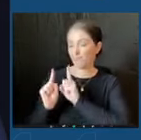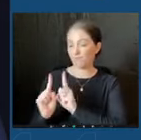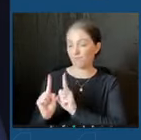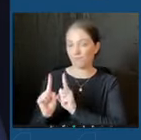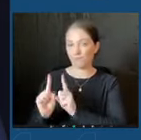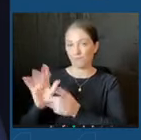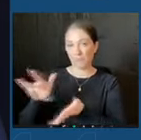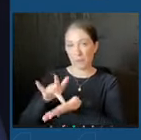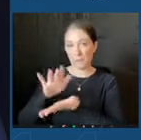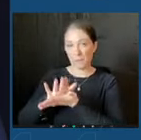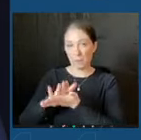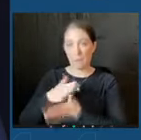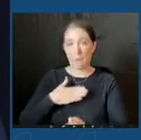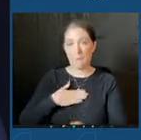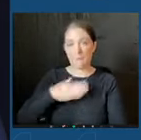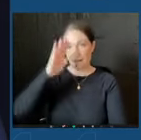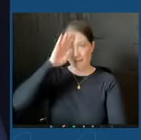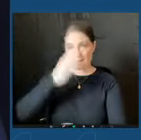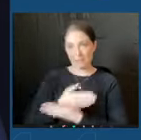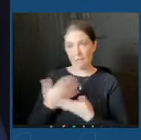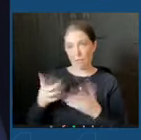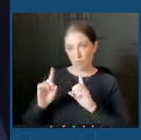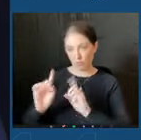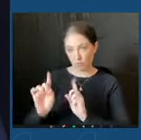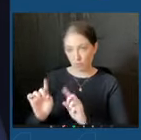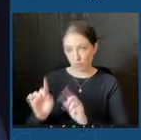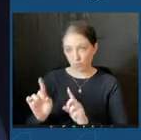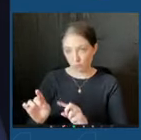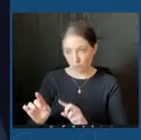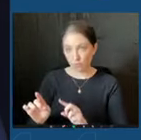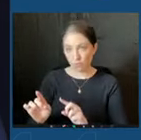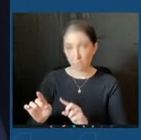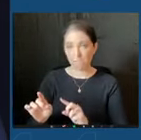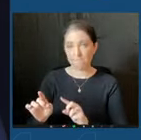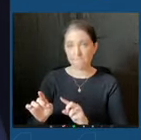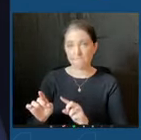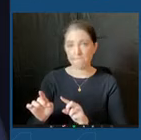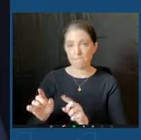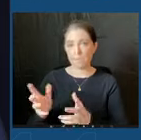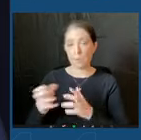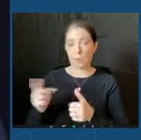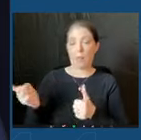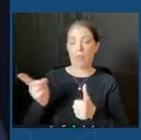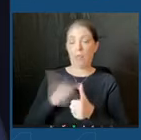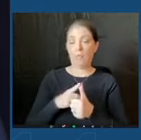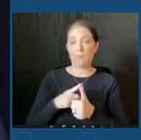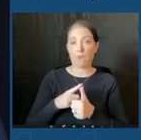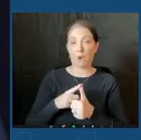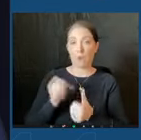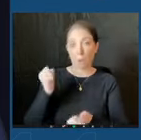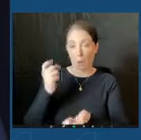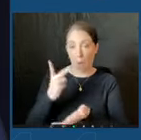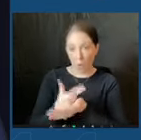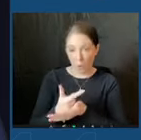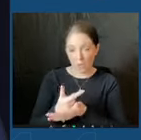son had attended to press for the first reauthorization of the speed camera program.